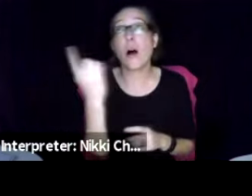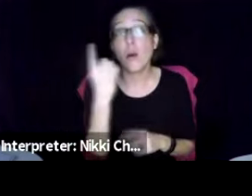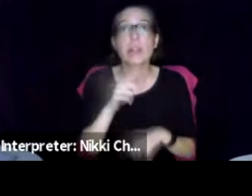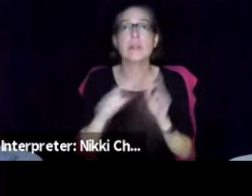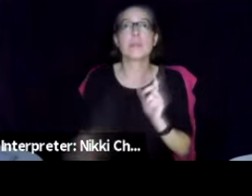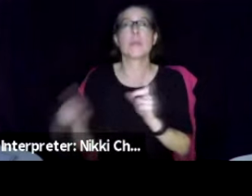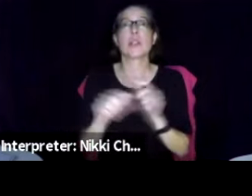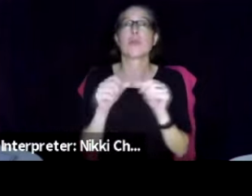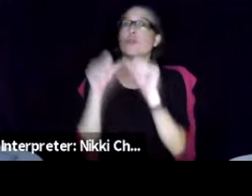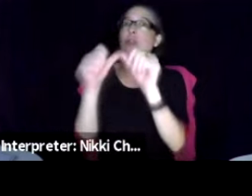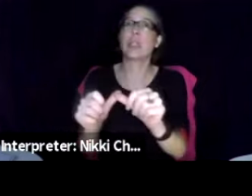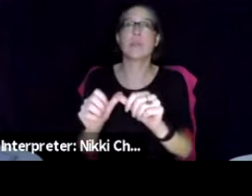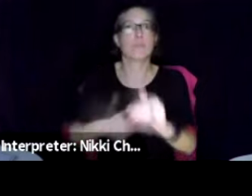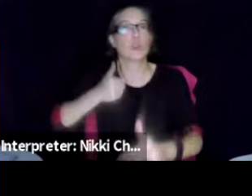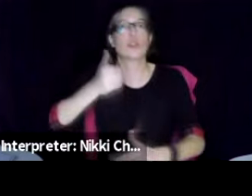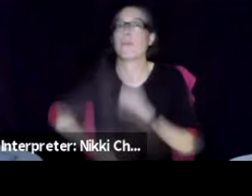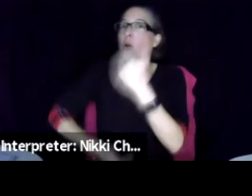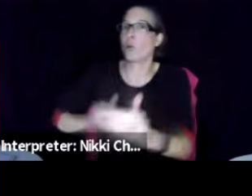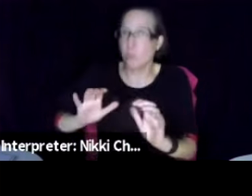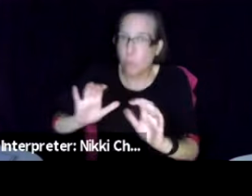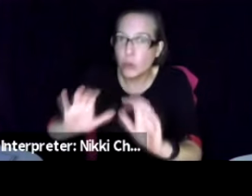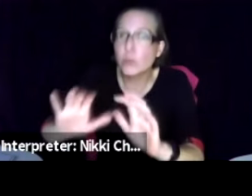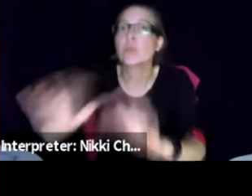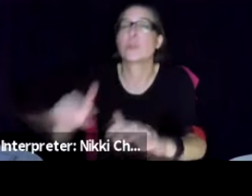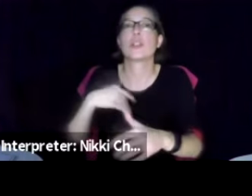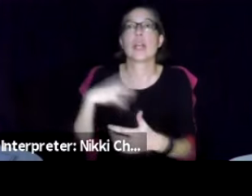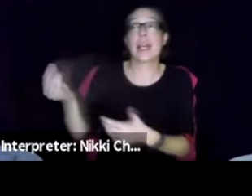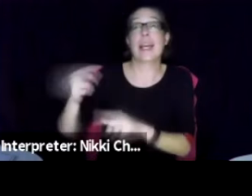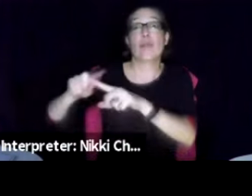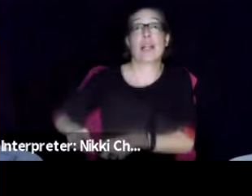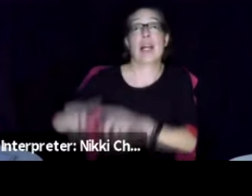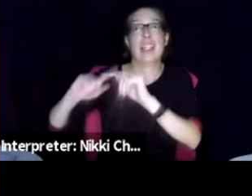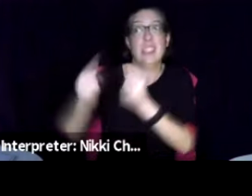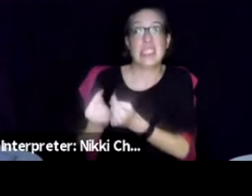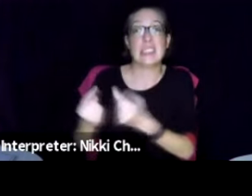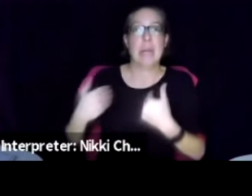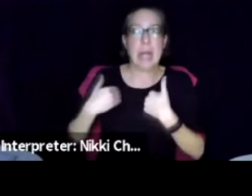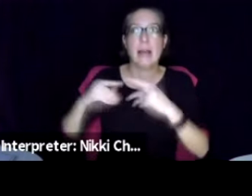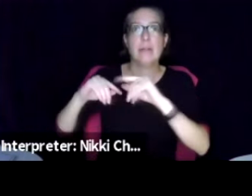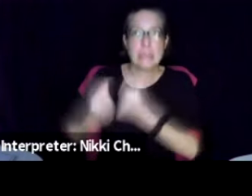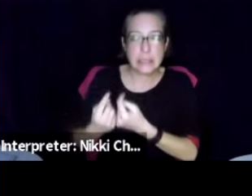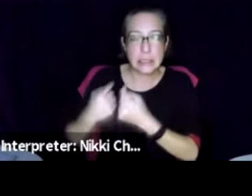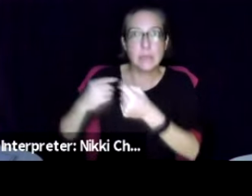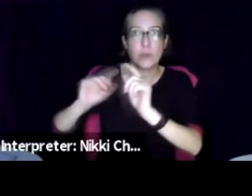good support team to rely on, you can honestly really make great change.